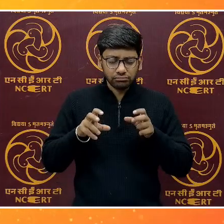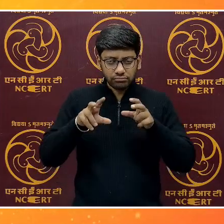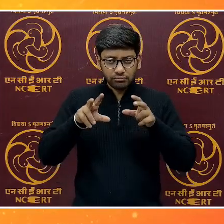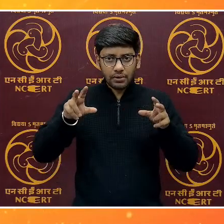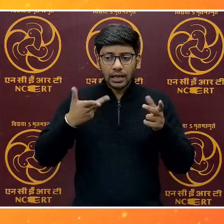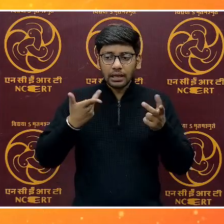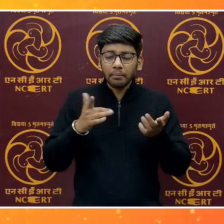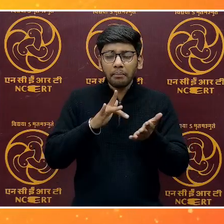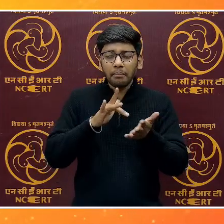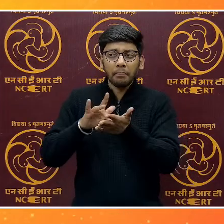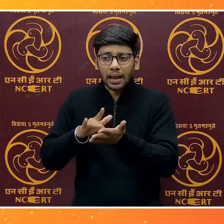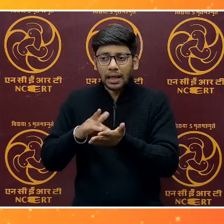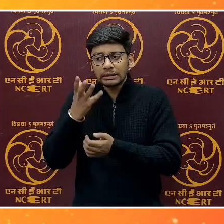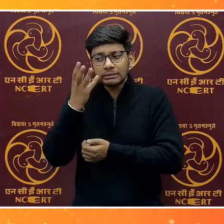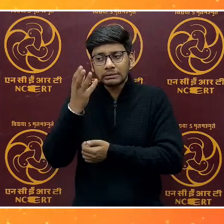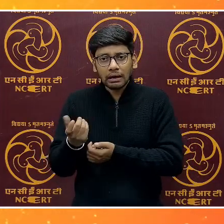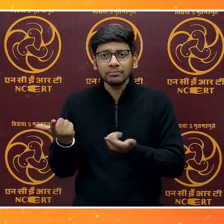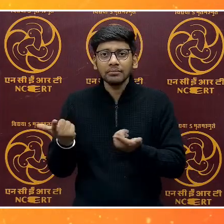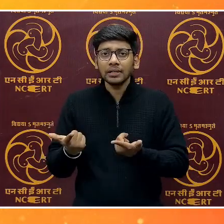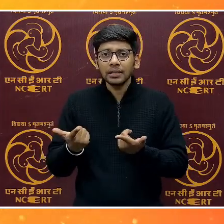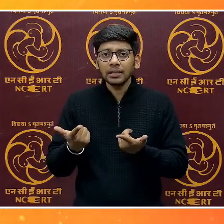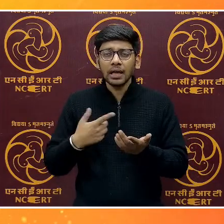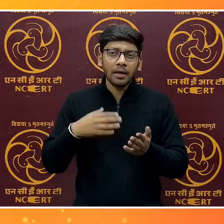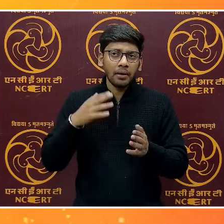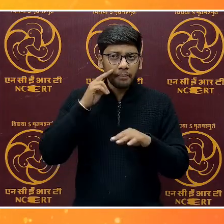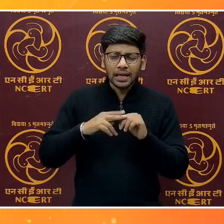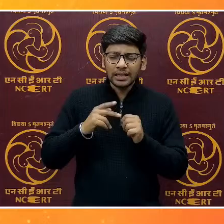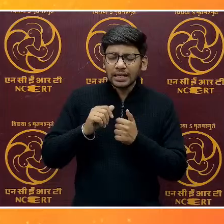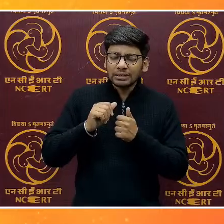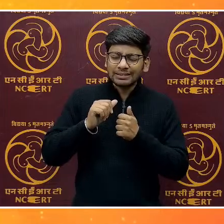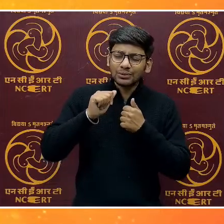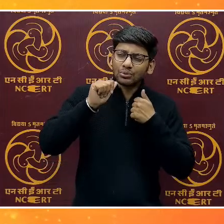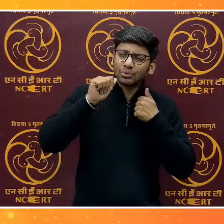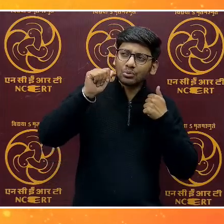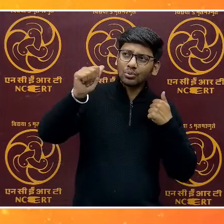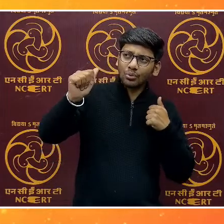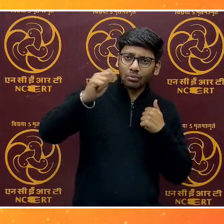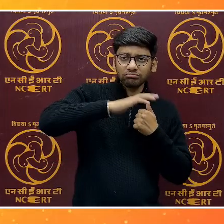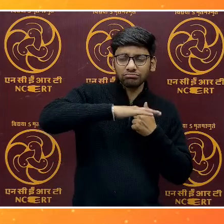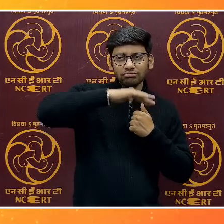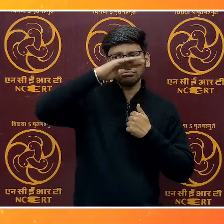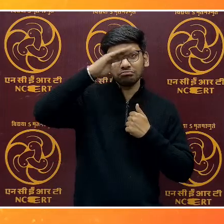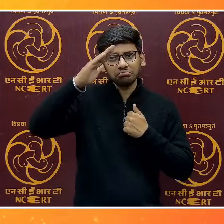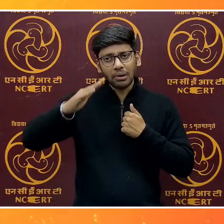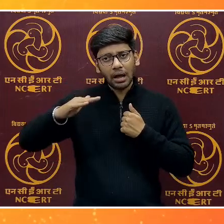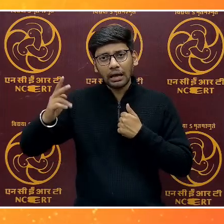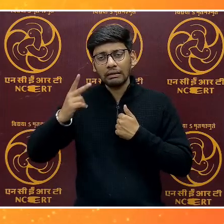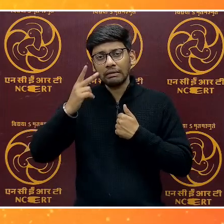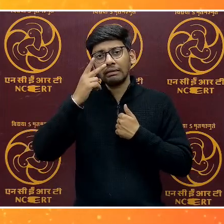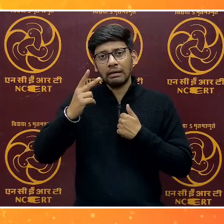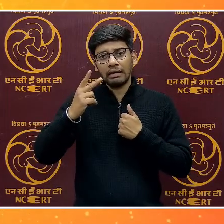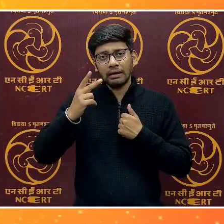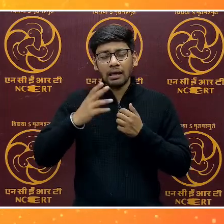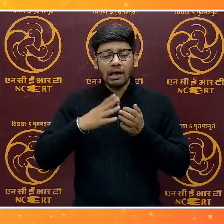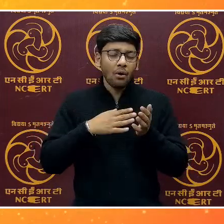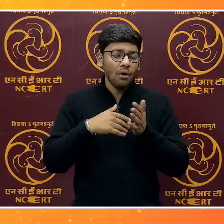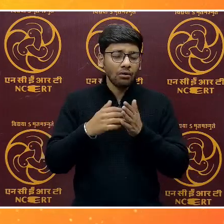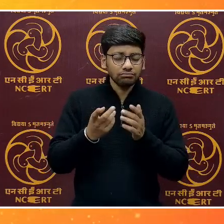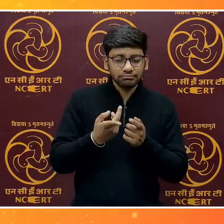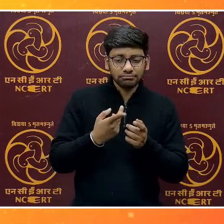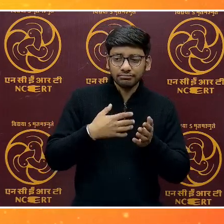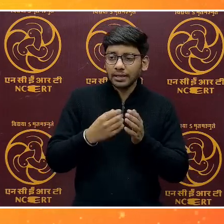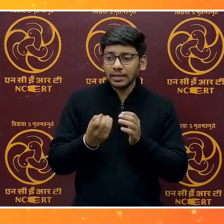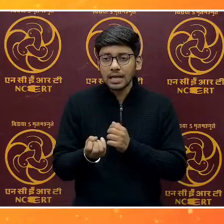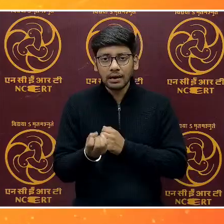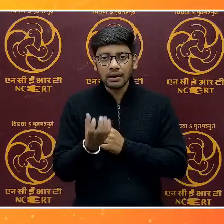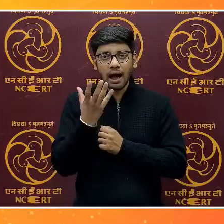it sinks behind a distant hill. And all the world grows dark and still. So dear children, now we will do